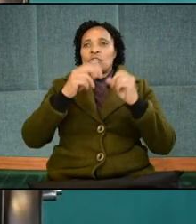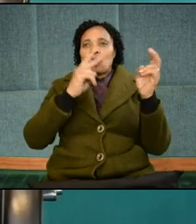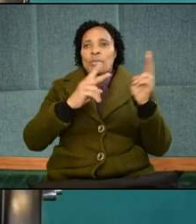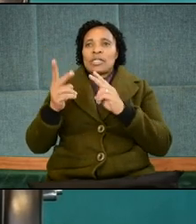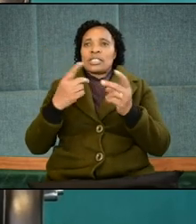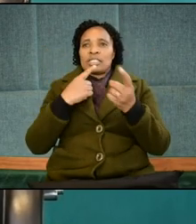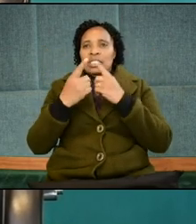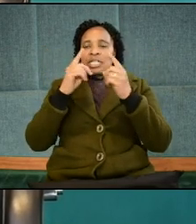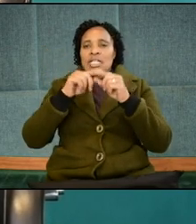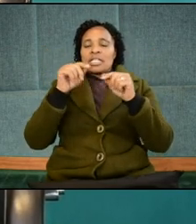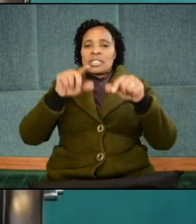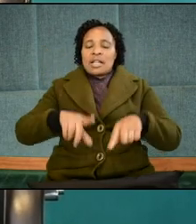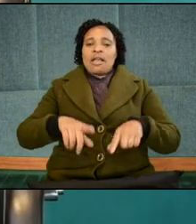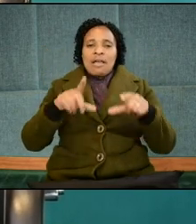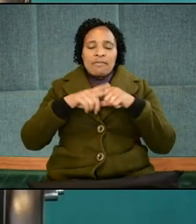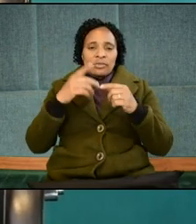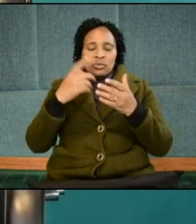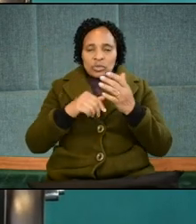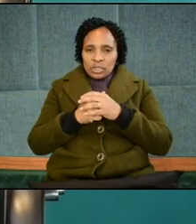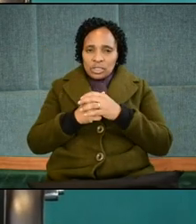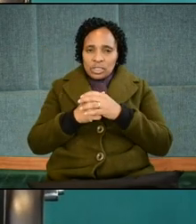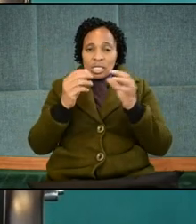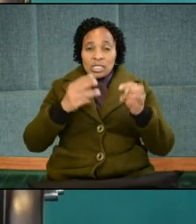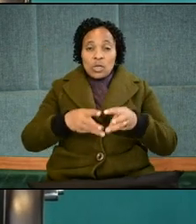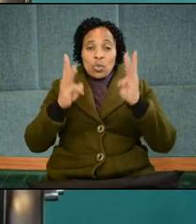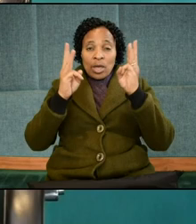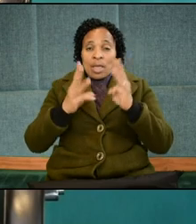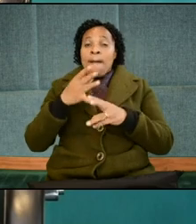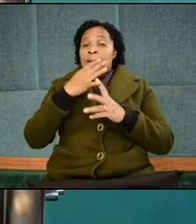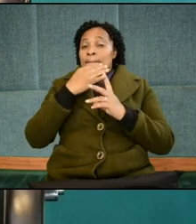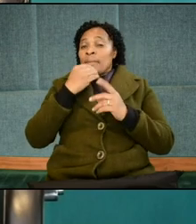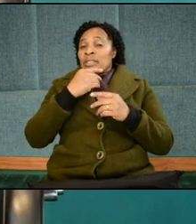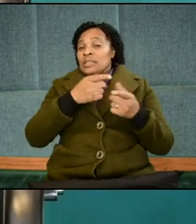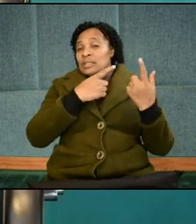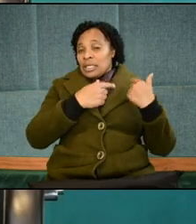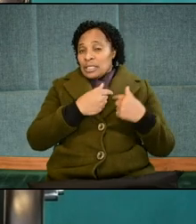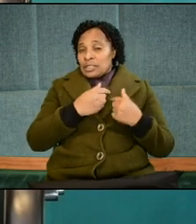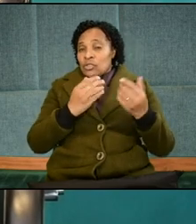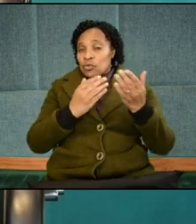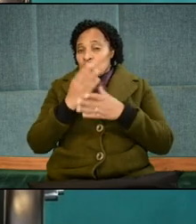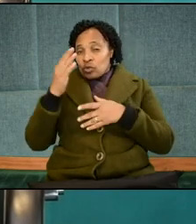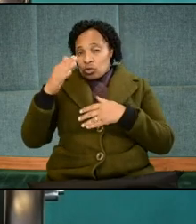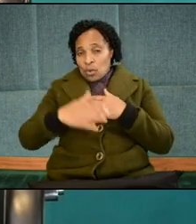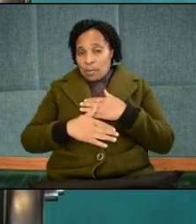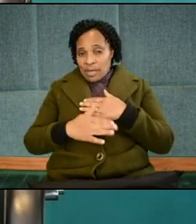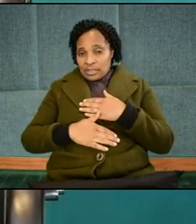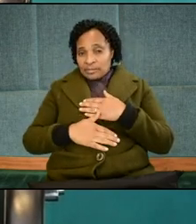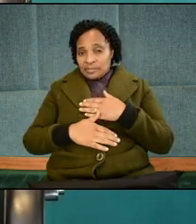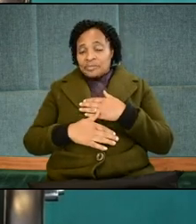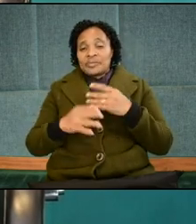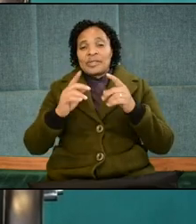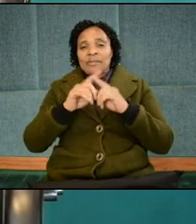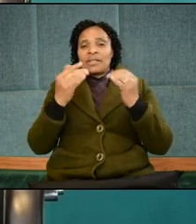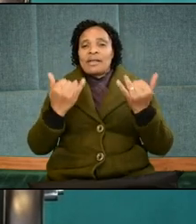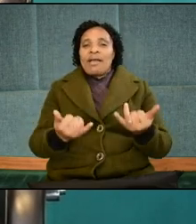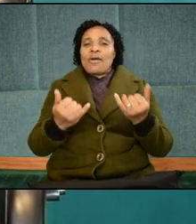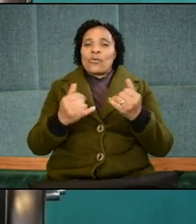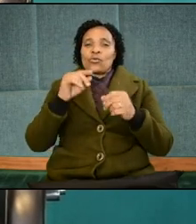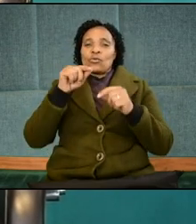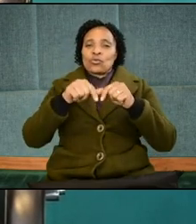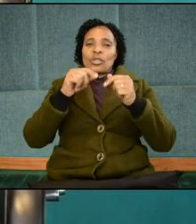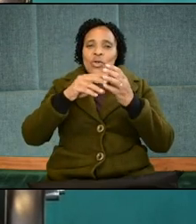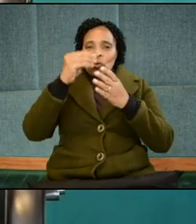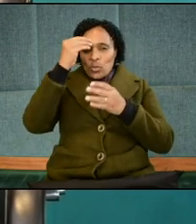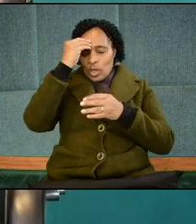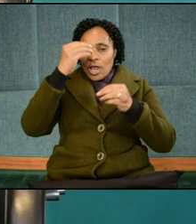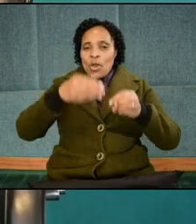in this life is that the way to a man's heart is through his stomach. Now, today we are going to learn